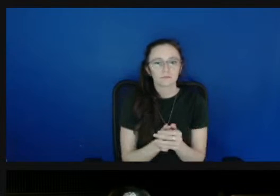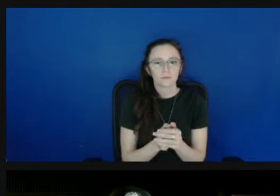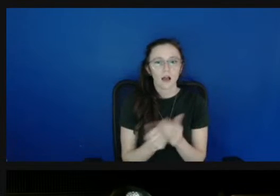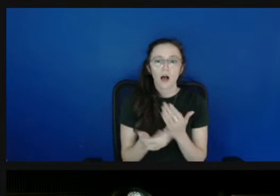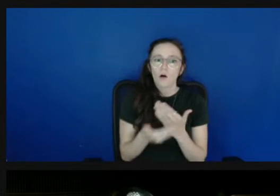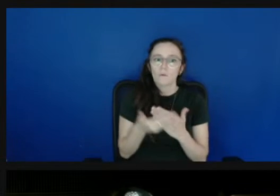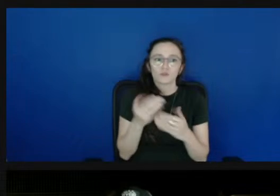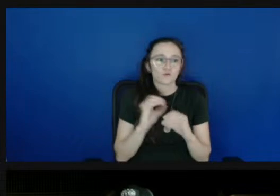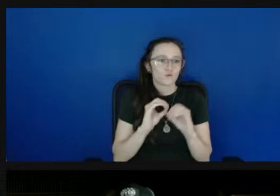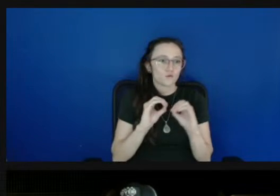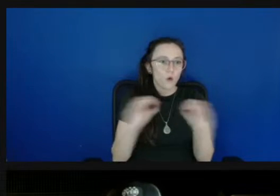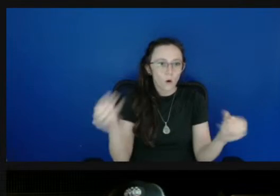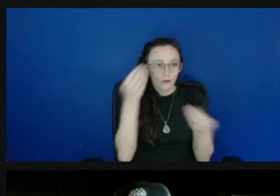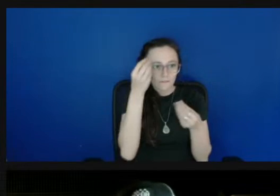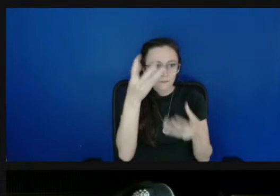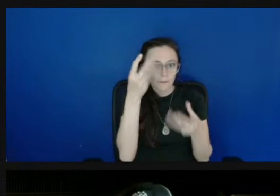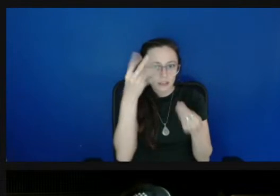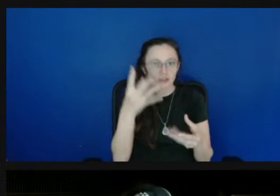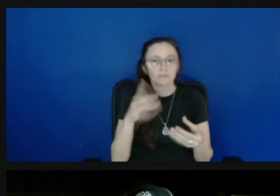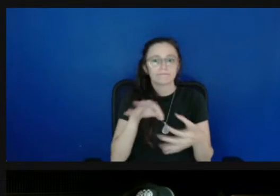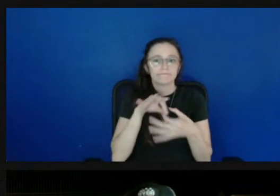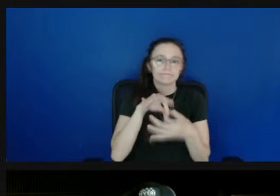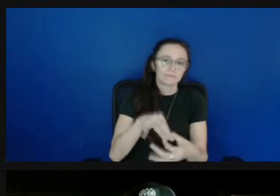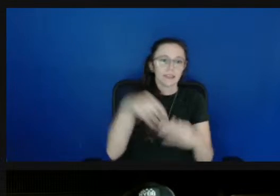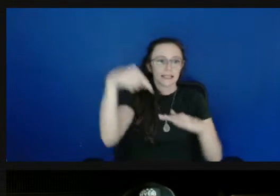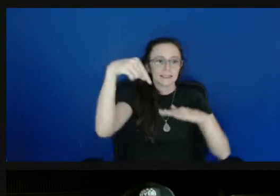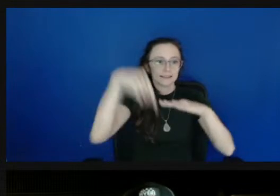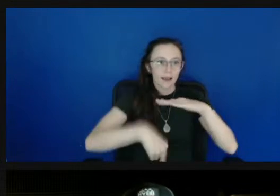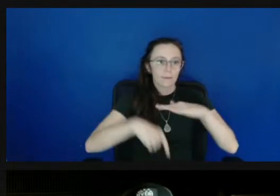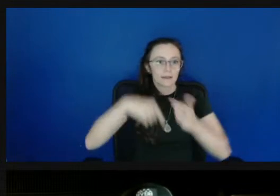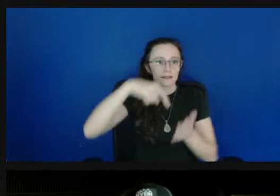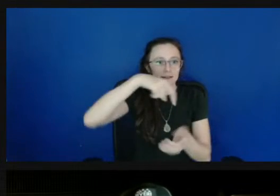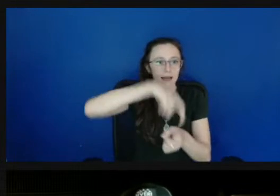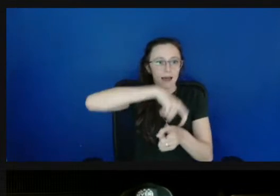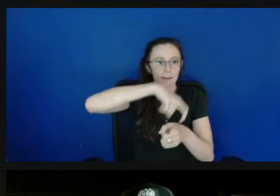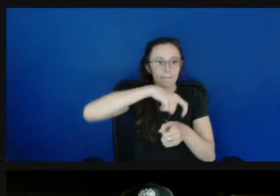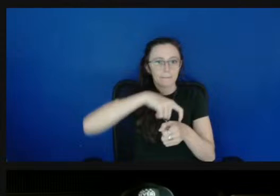no data on the depth time plot, since there are very few earthquakes in the last week.